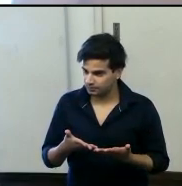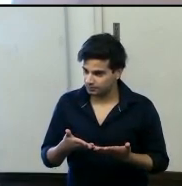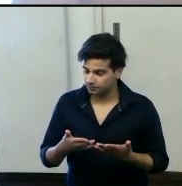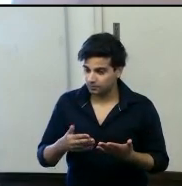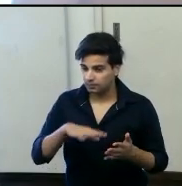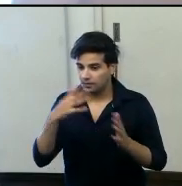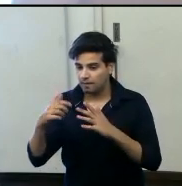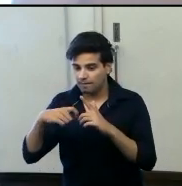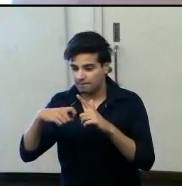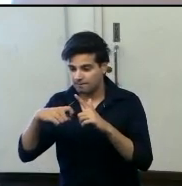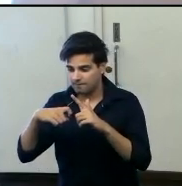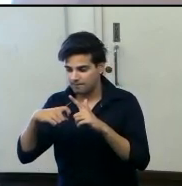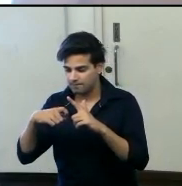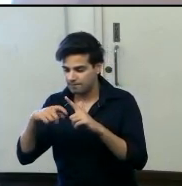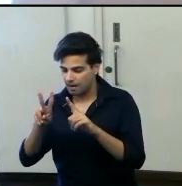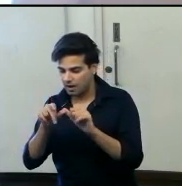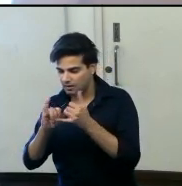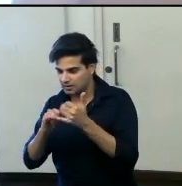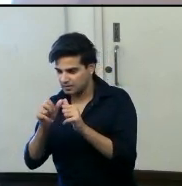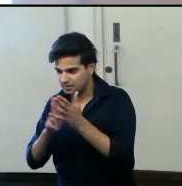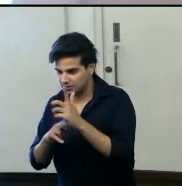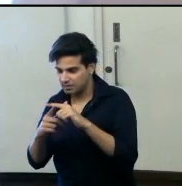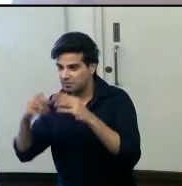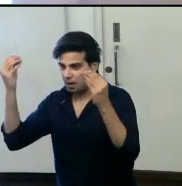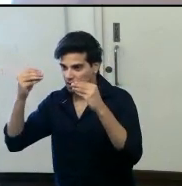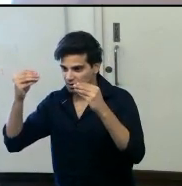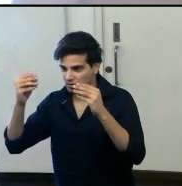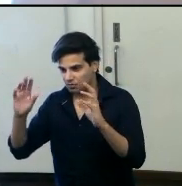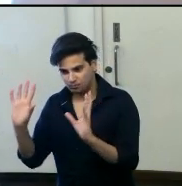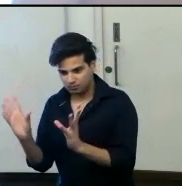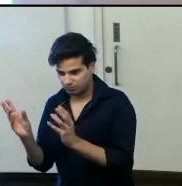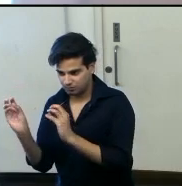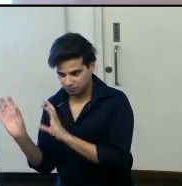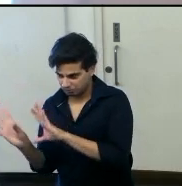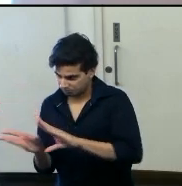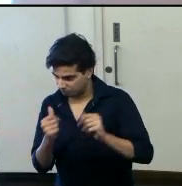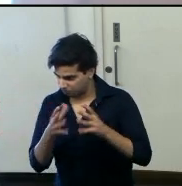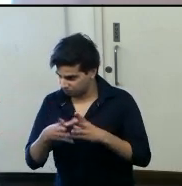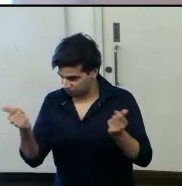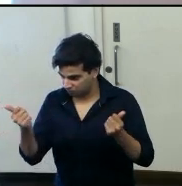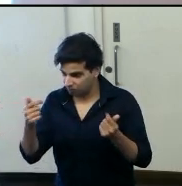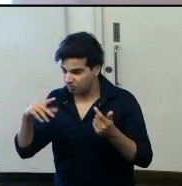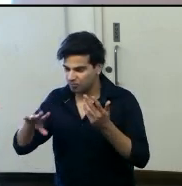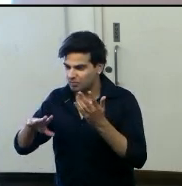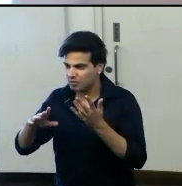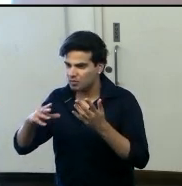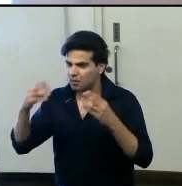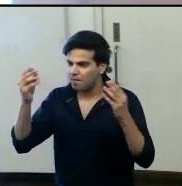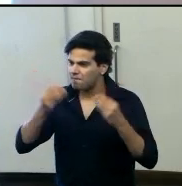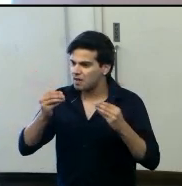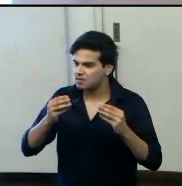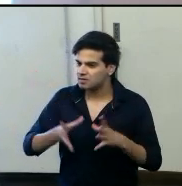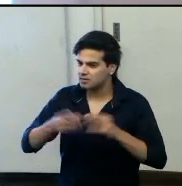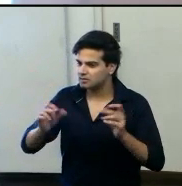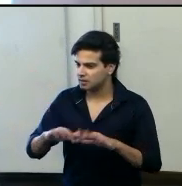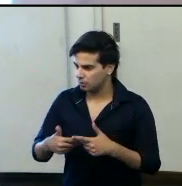Vasanta had to go. Vasanta Rutu had to go. So how did the Vasanta Rutu go?